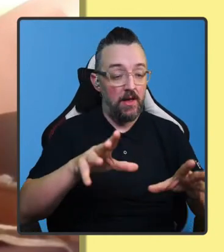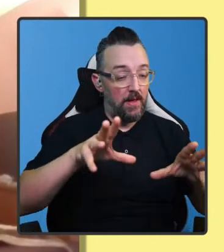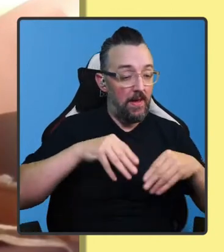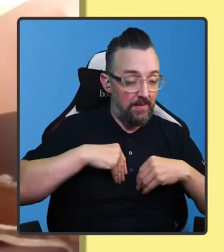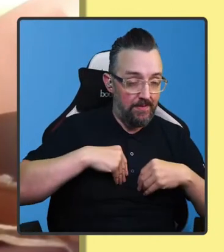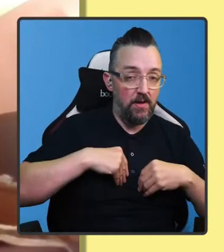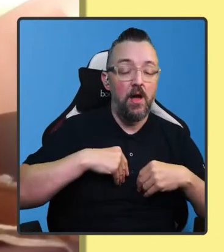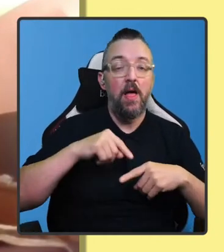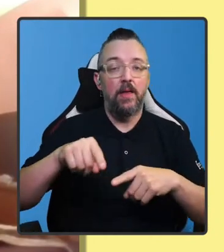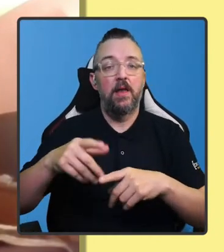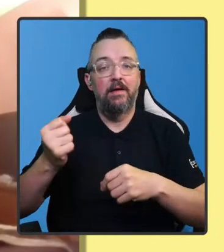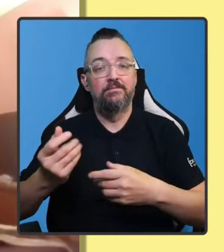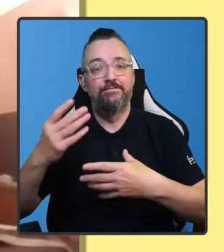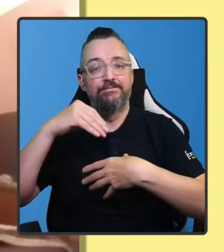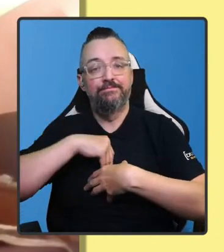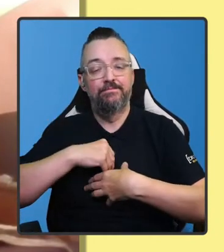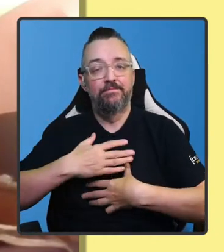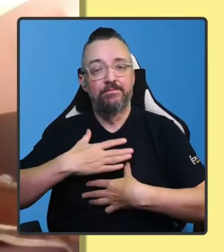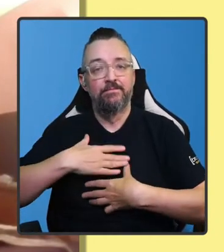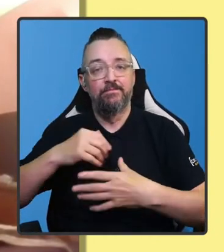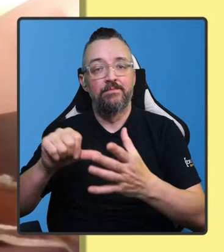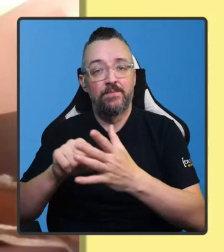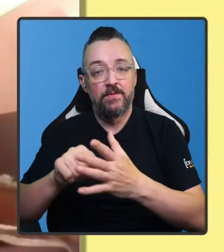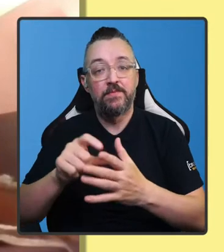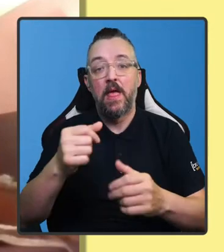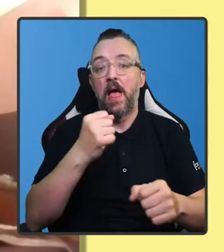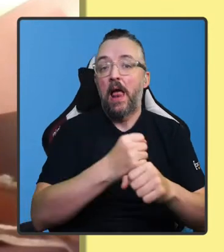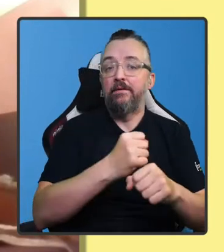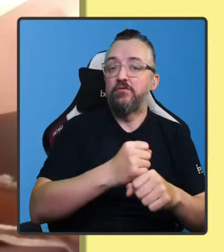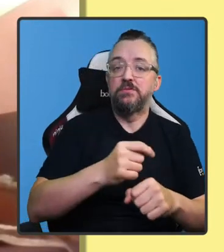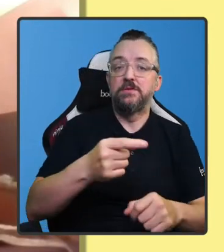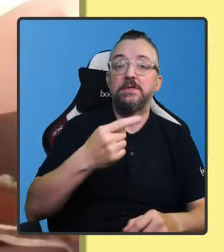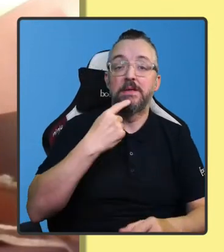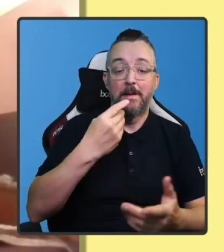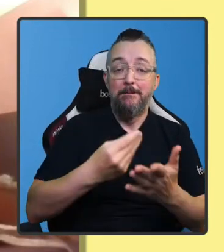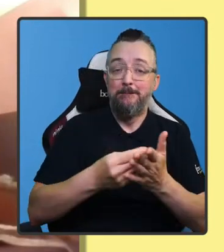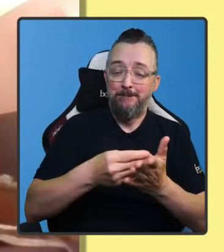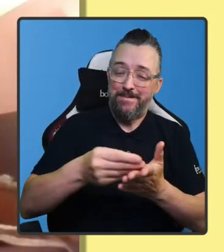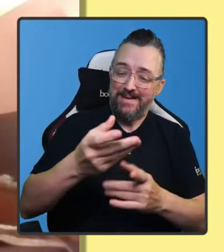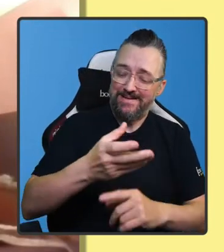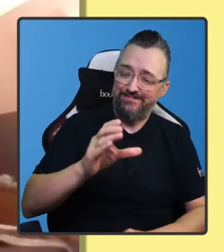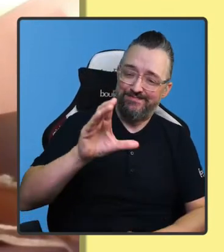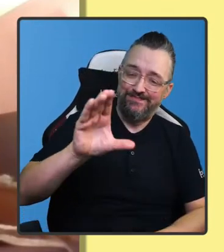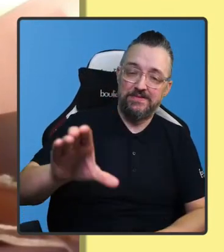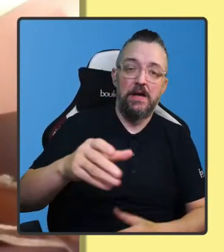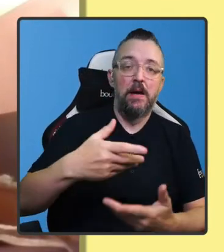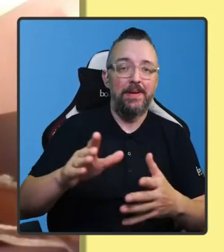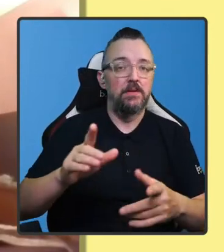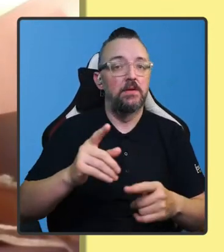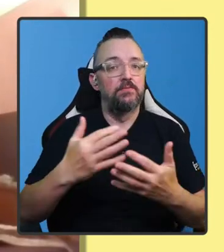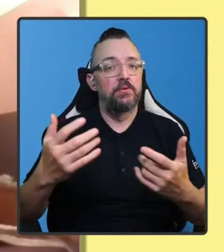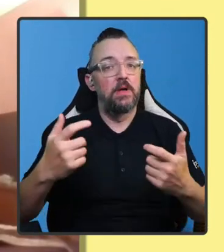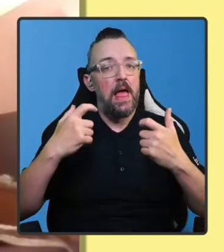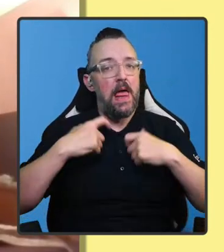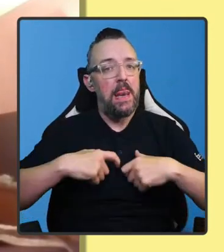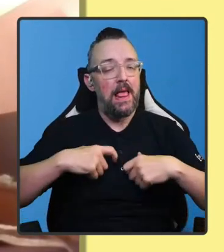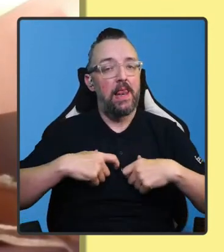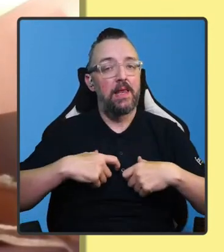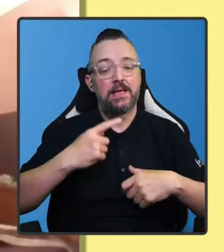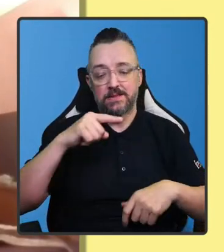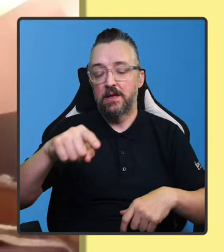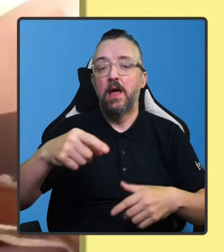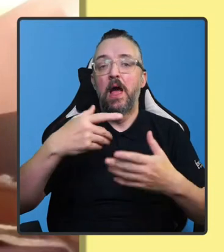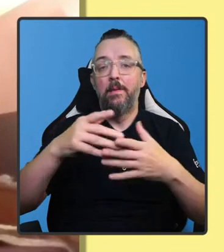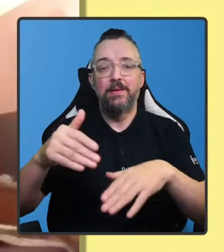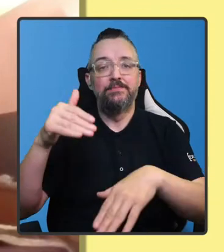lymphoma. The manufacturers of glyphosate have paid compensation to settle a large number of legal cases alleging that the herbicide caused